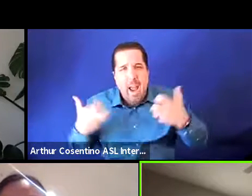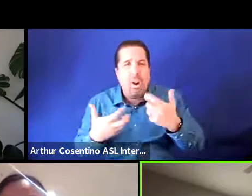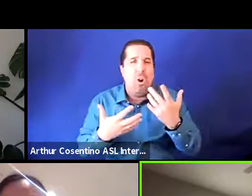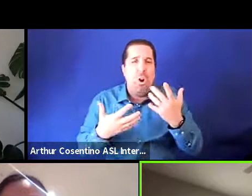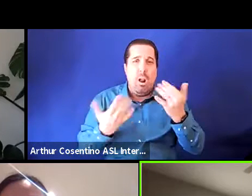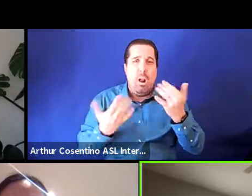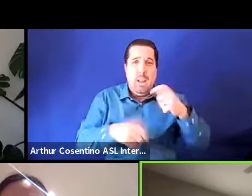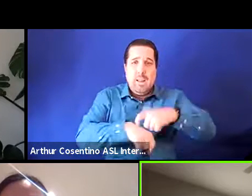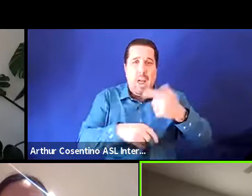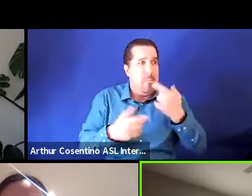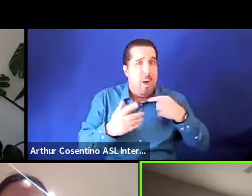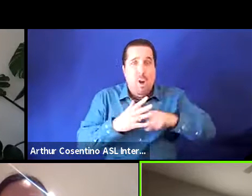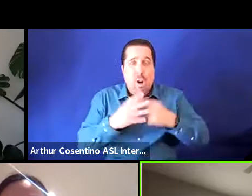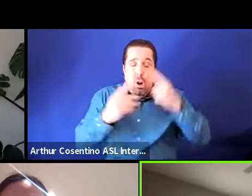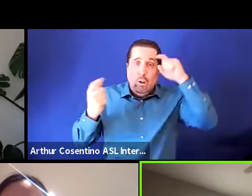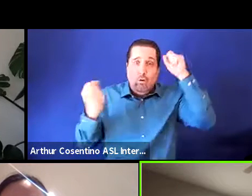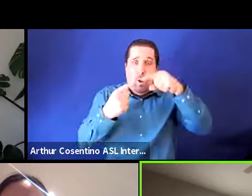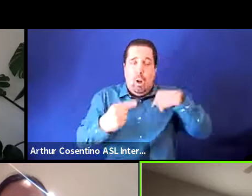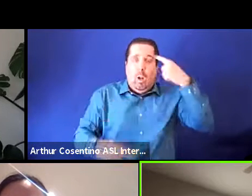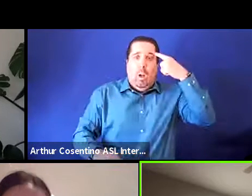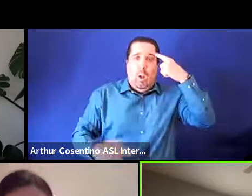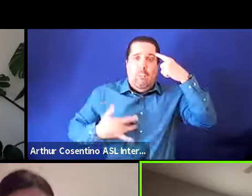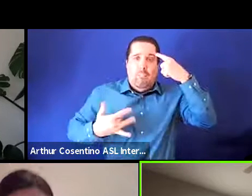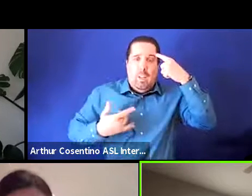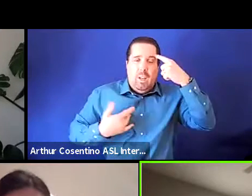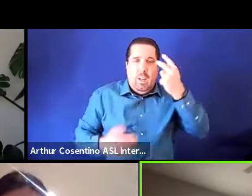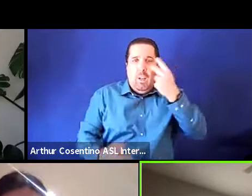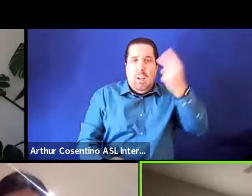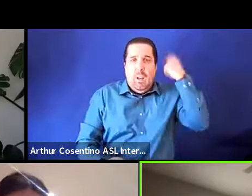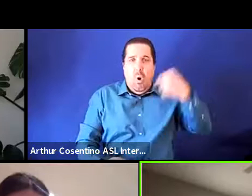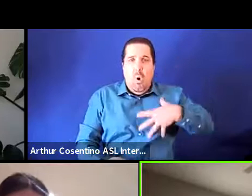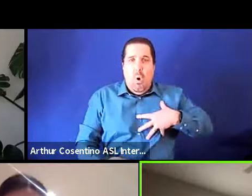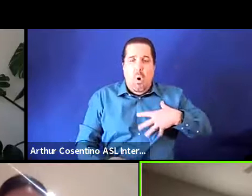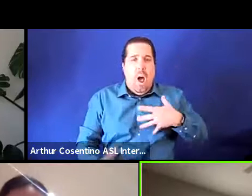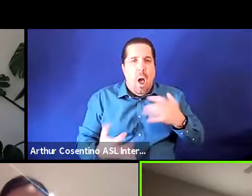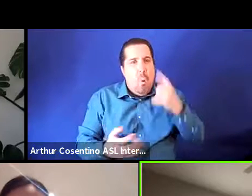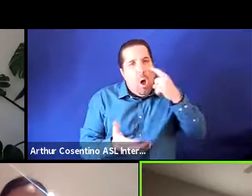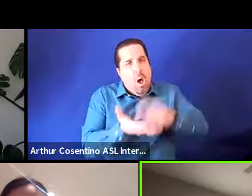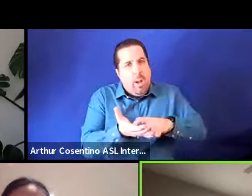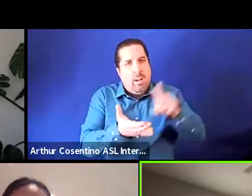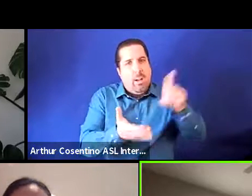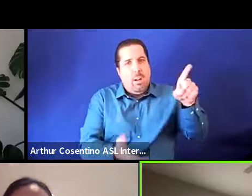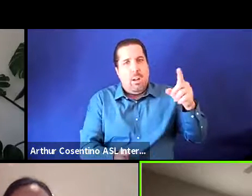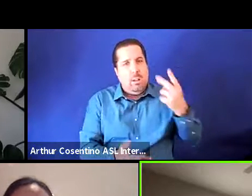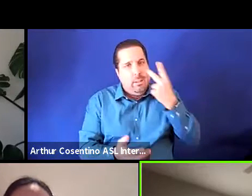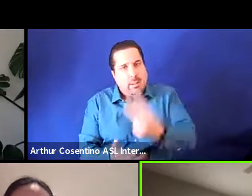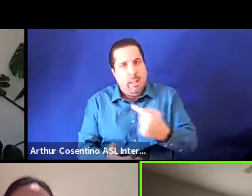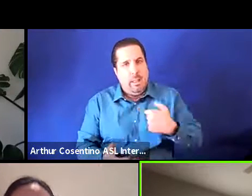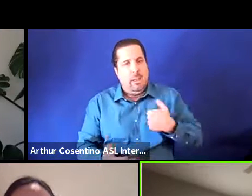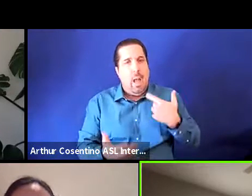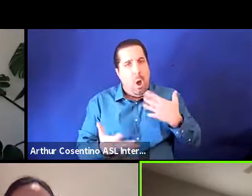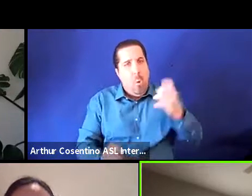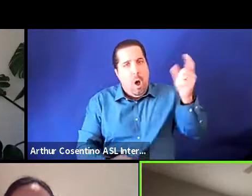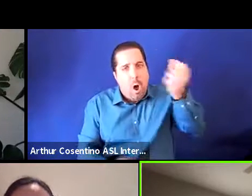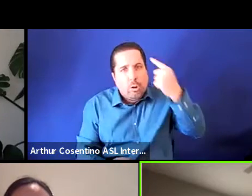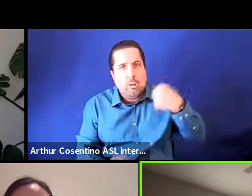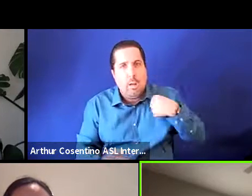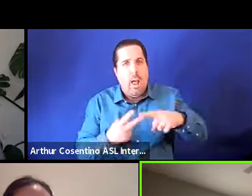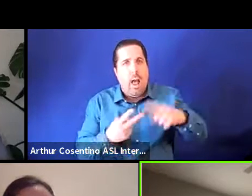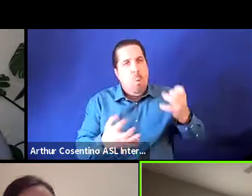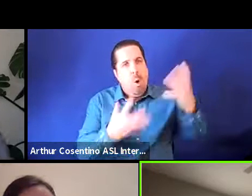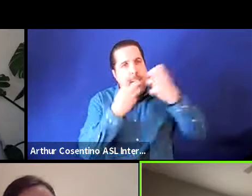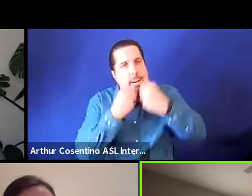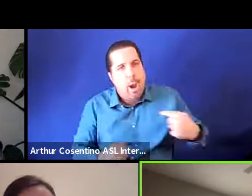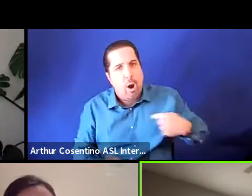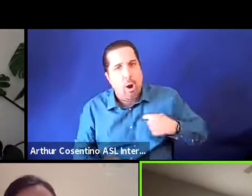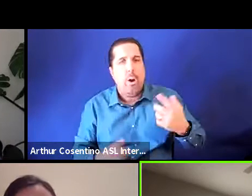when triggered, I still feel those things. I wanted acknowledgement, I wanted understanding, I wanted care, I wanted love. And for a long